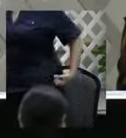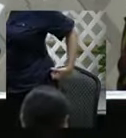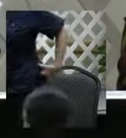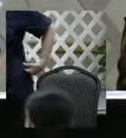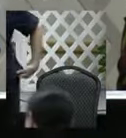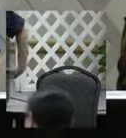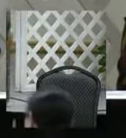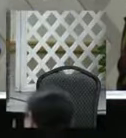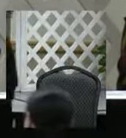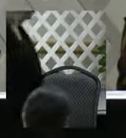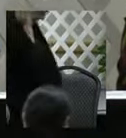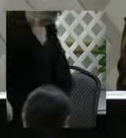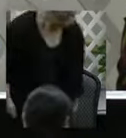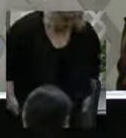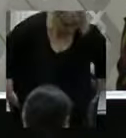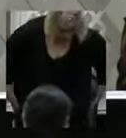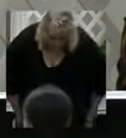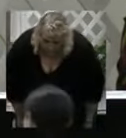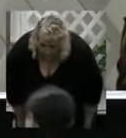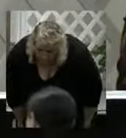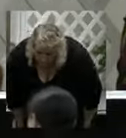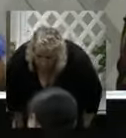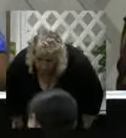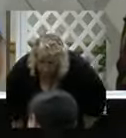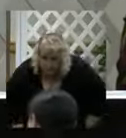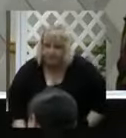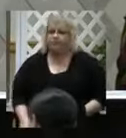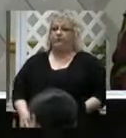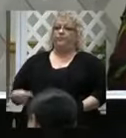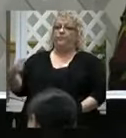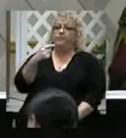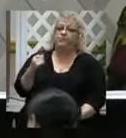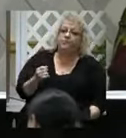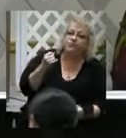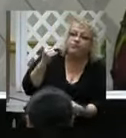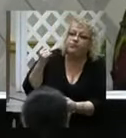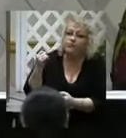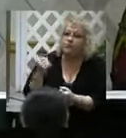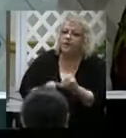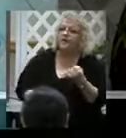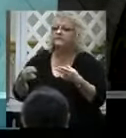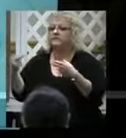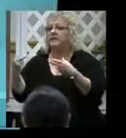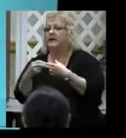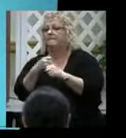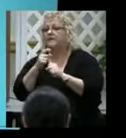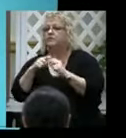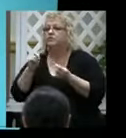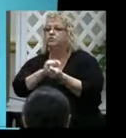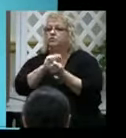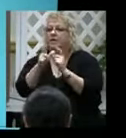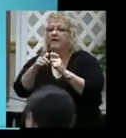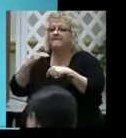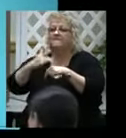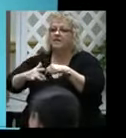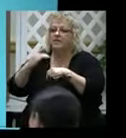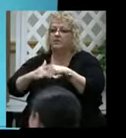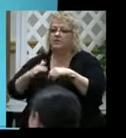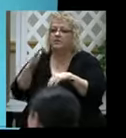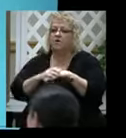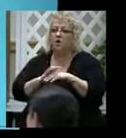So this will be the last slide. So this talks about making sure that you make these translations available